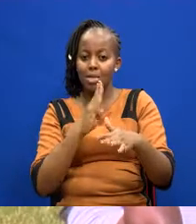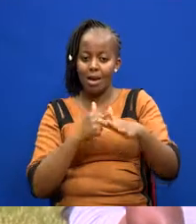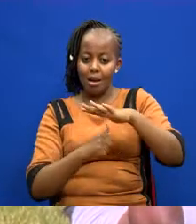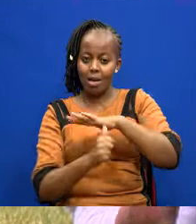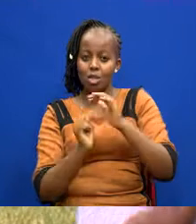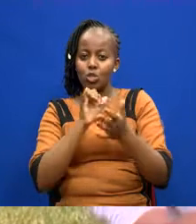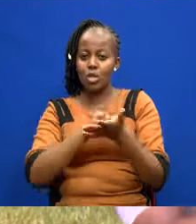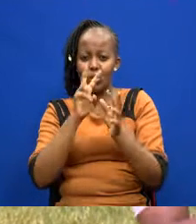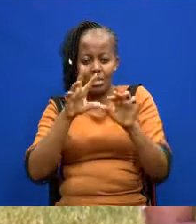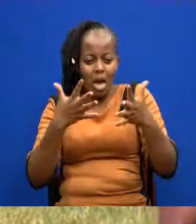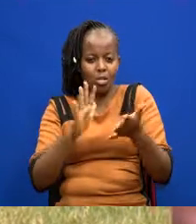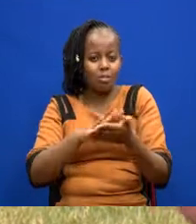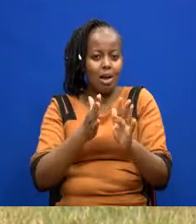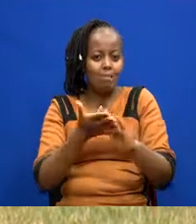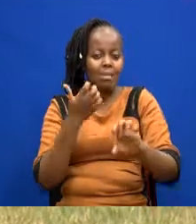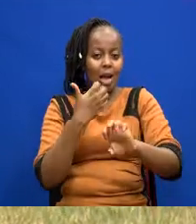we can see that, okay?